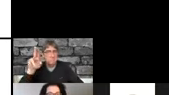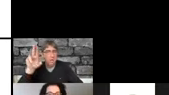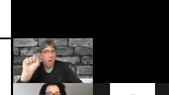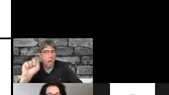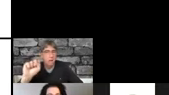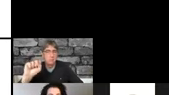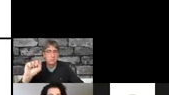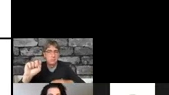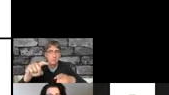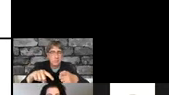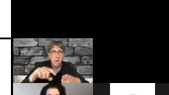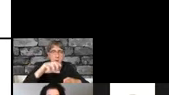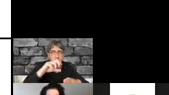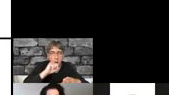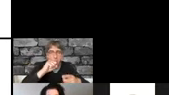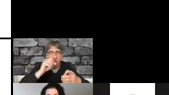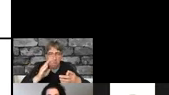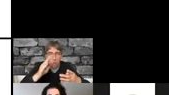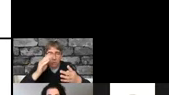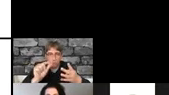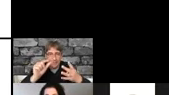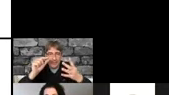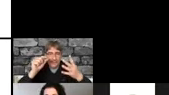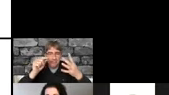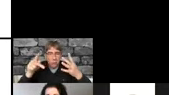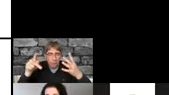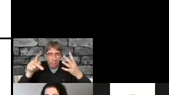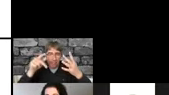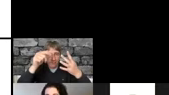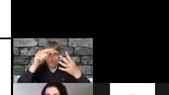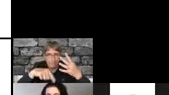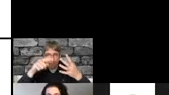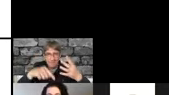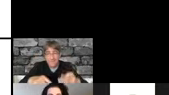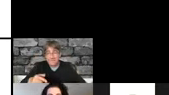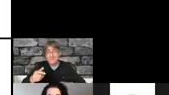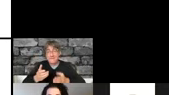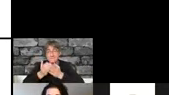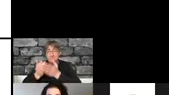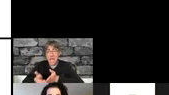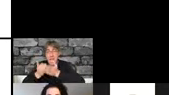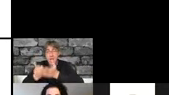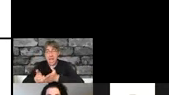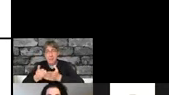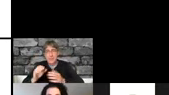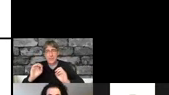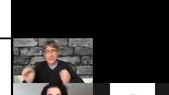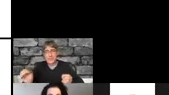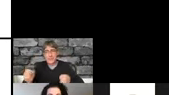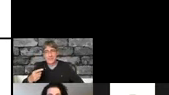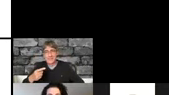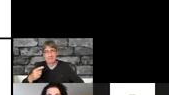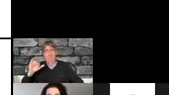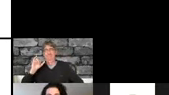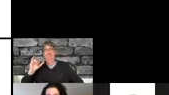on orange, blue, green, and commuter rail. We don't have any of our friends from the ferry tonight, but we're glad to have all of you with us.